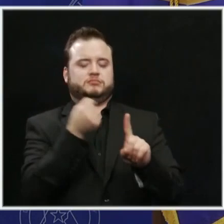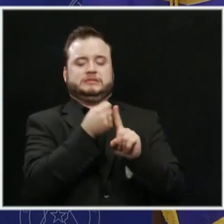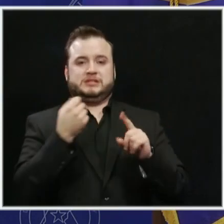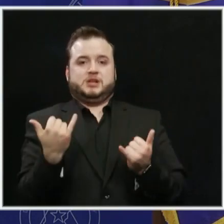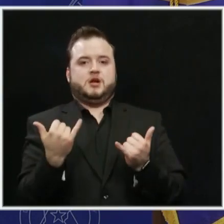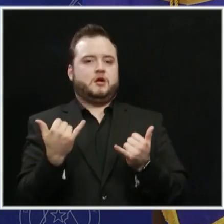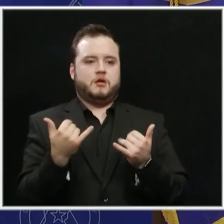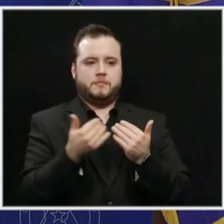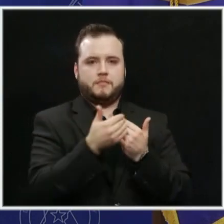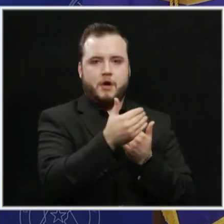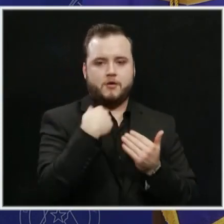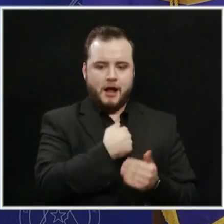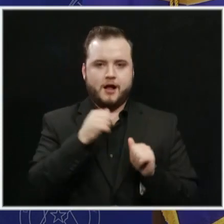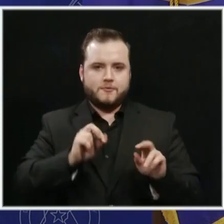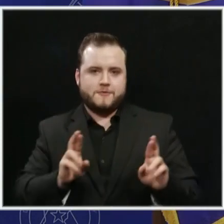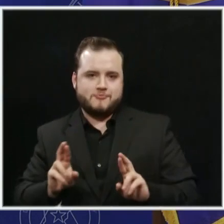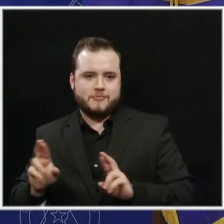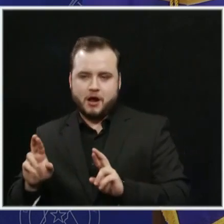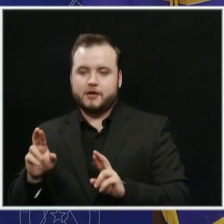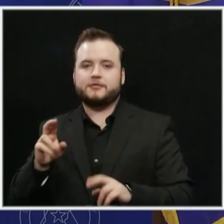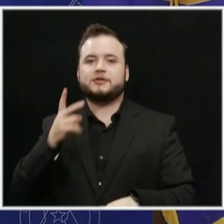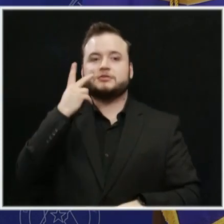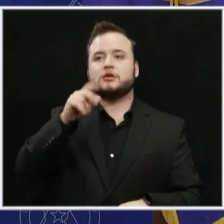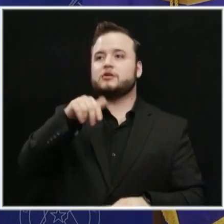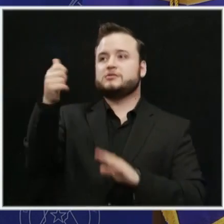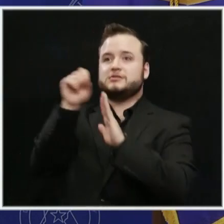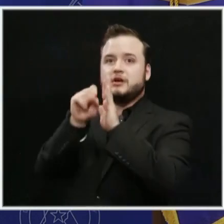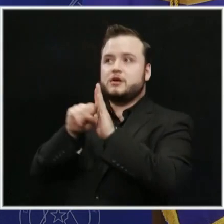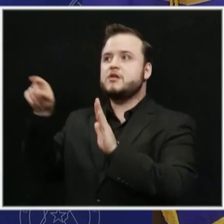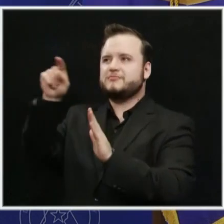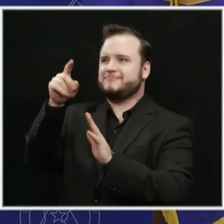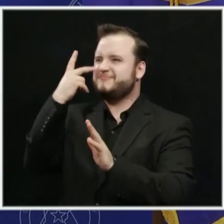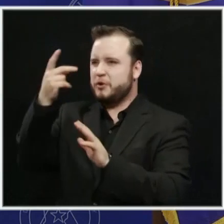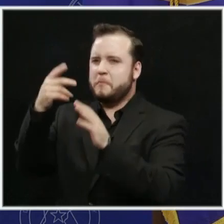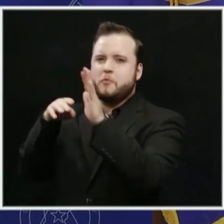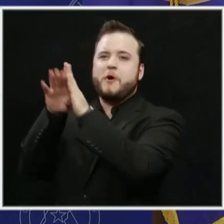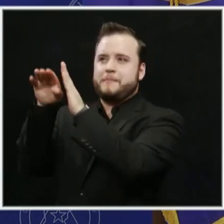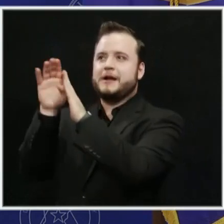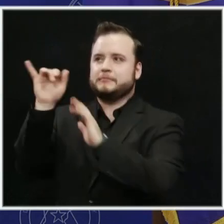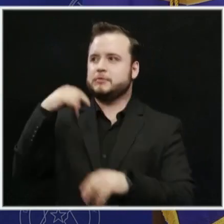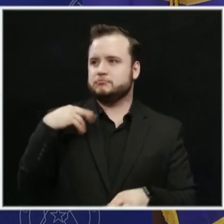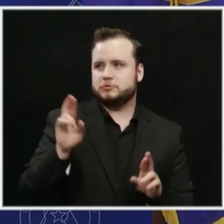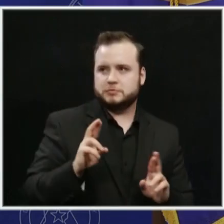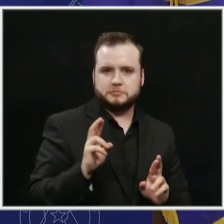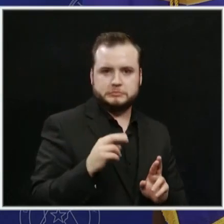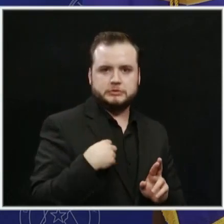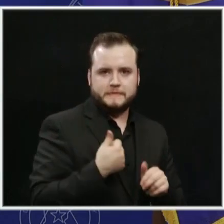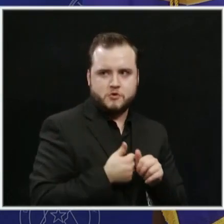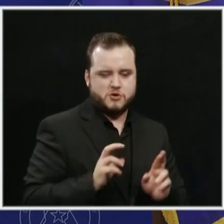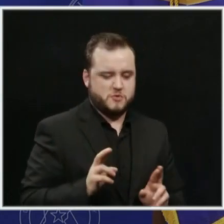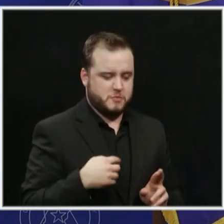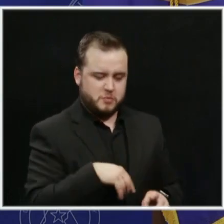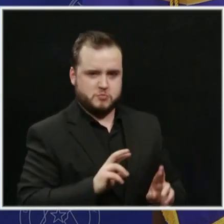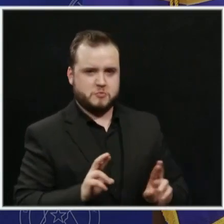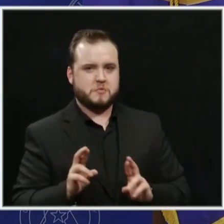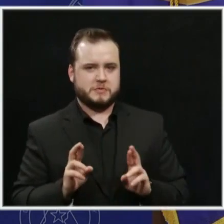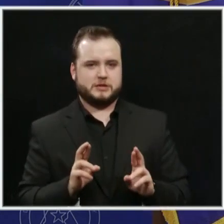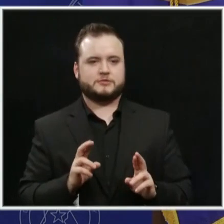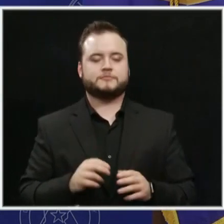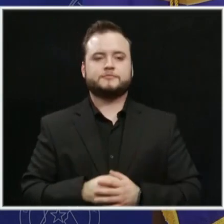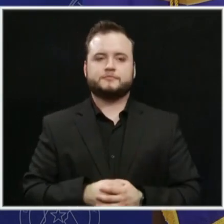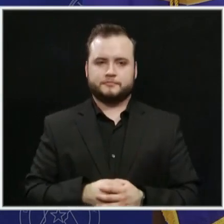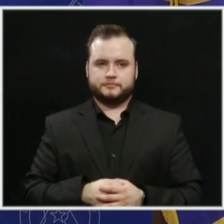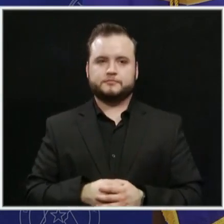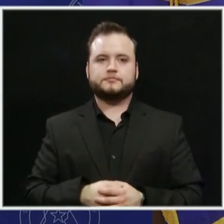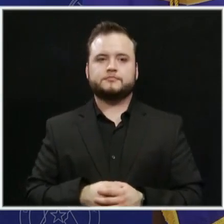plan for accommodating a surge of COVID-19 patients into our system that is unprecedented. We need to continue to learn more about this